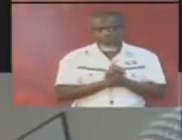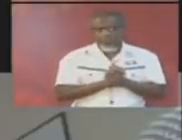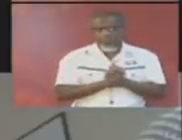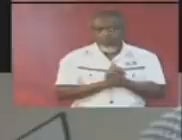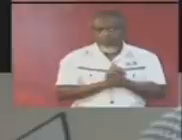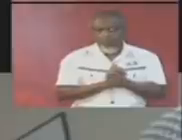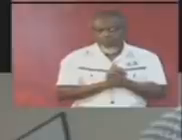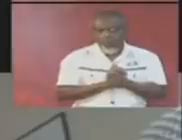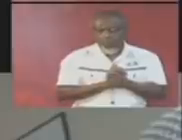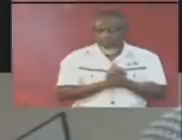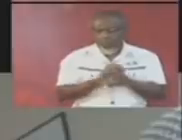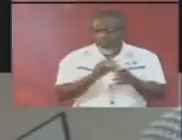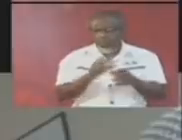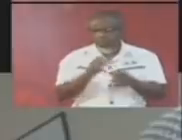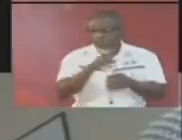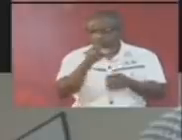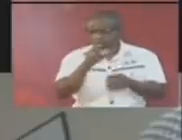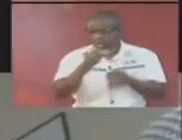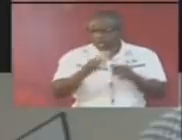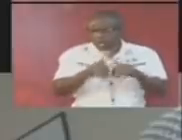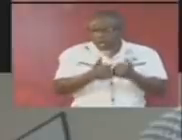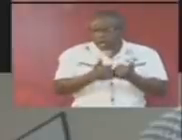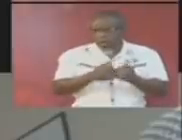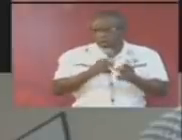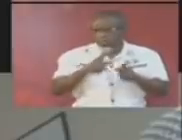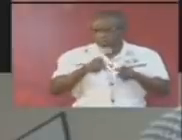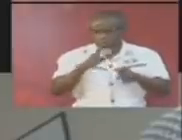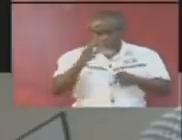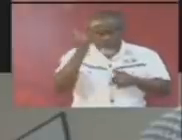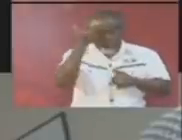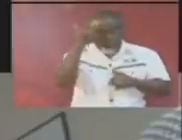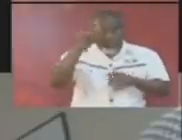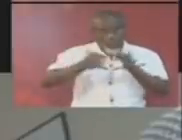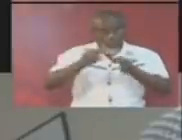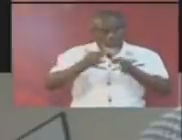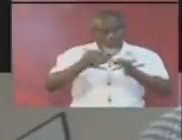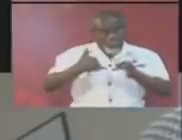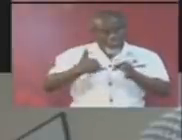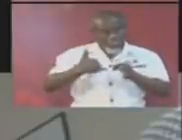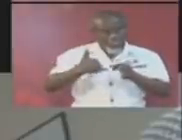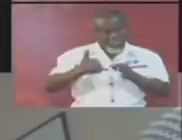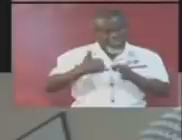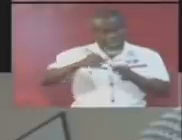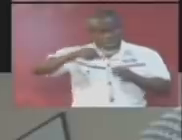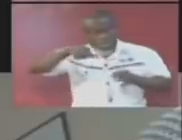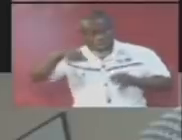another episode or if they have been reinfected and are now contagious?